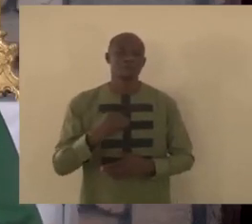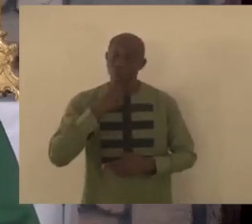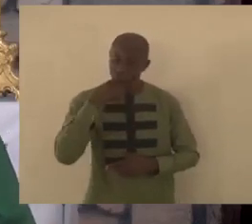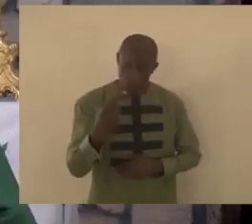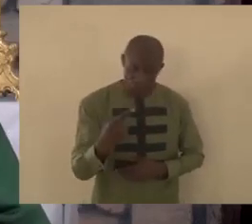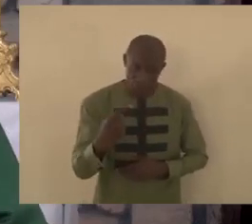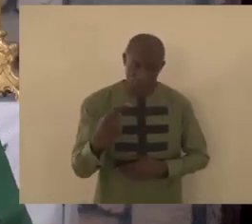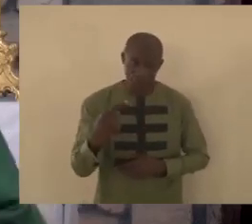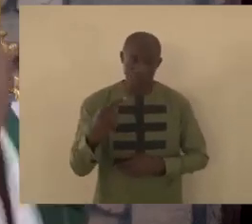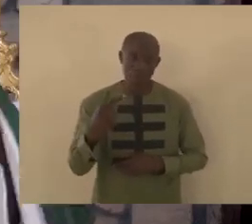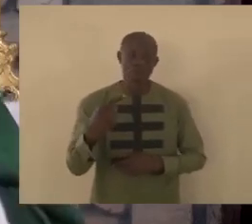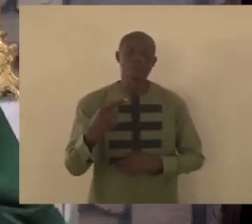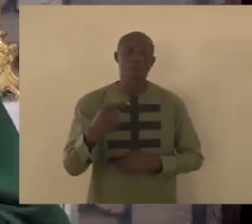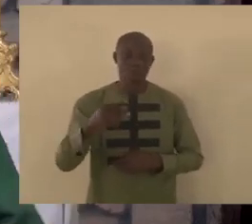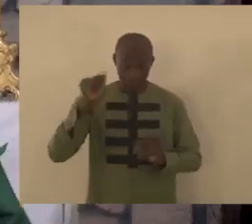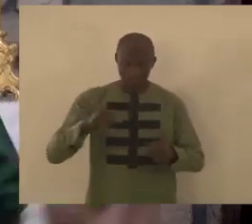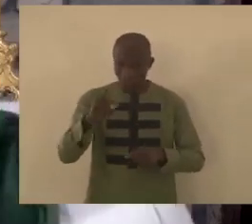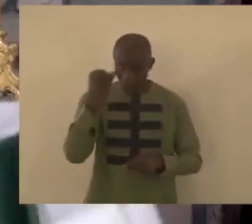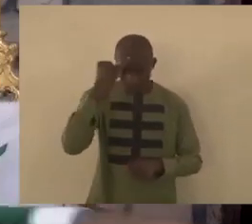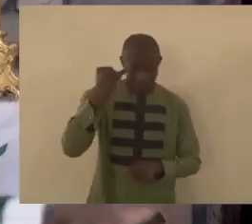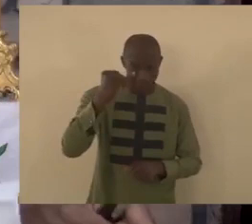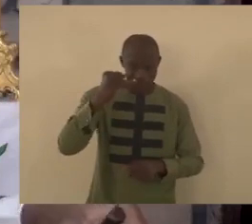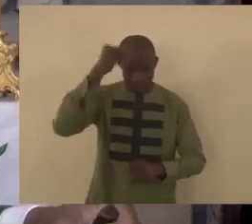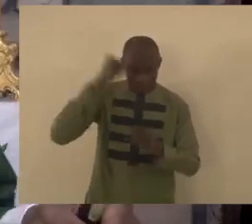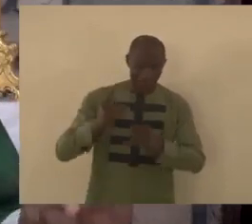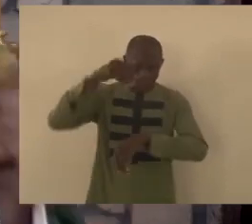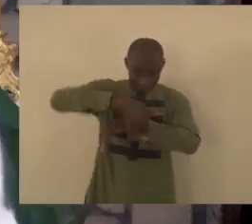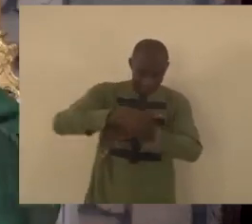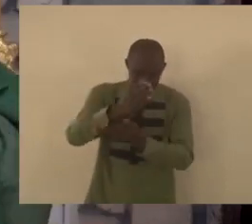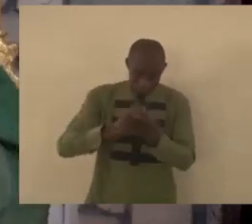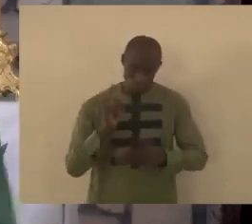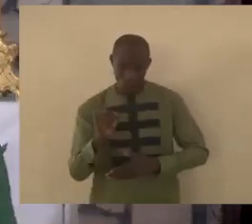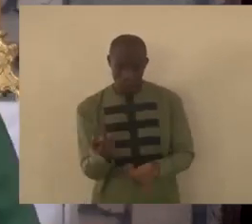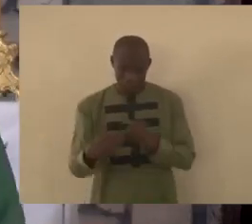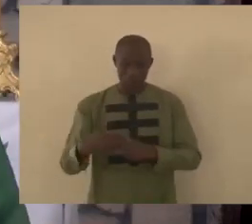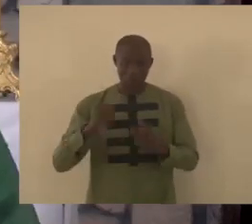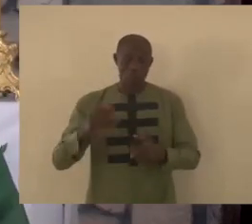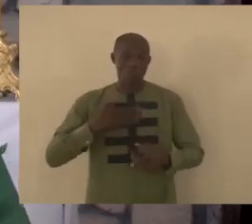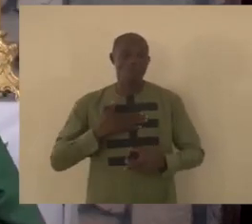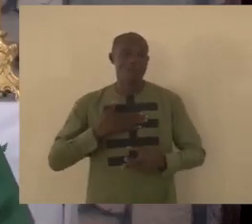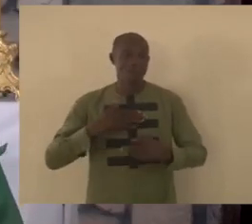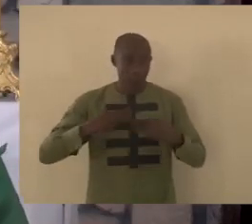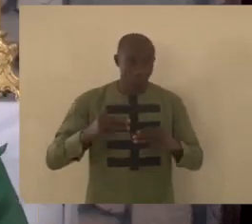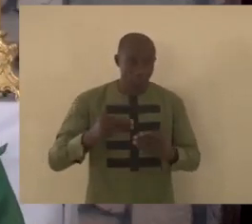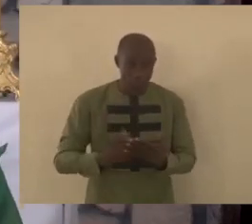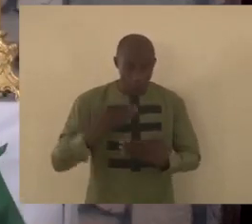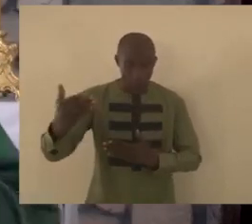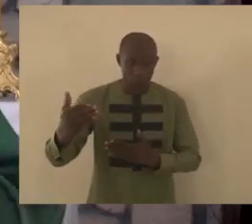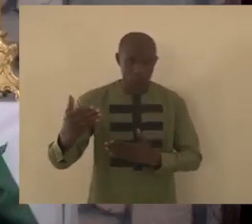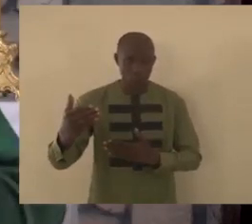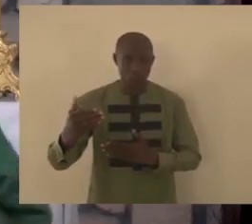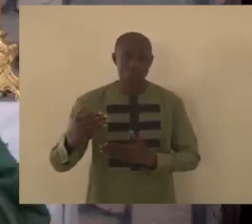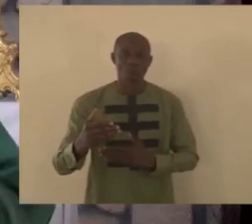And he told the journalist, can you imagine, last night, someone came to my shop and bought goods